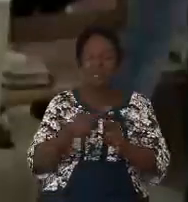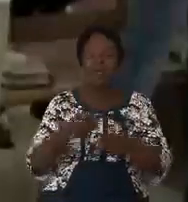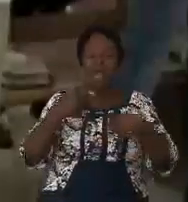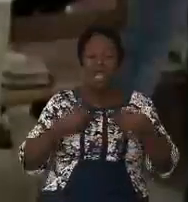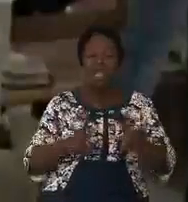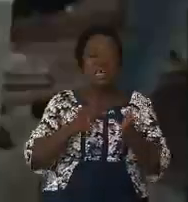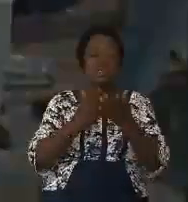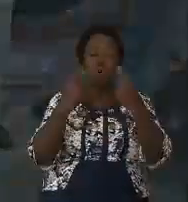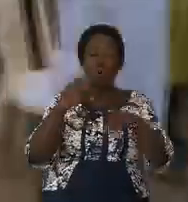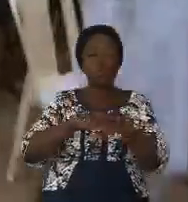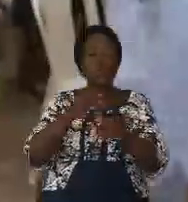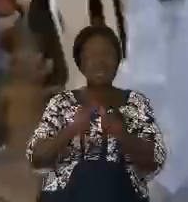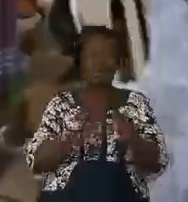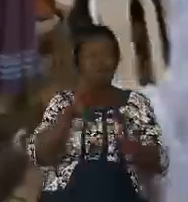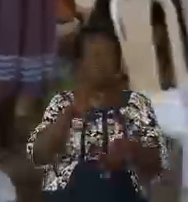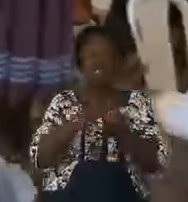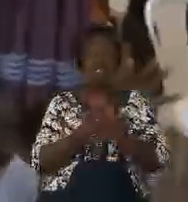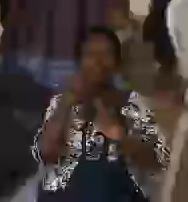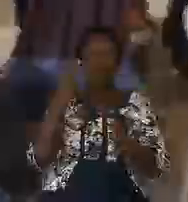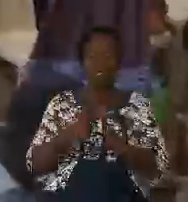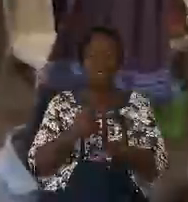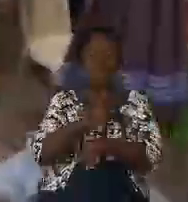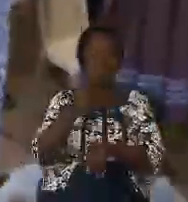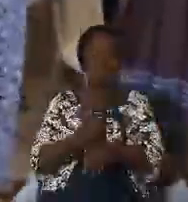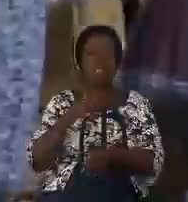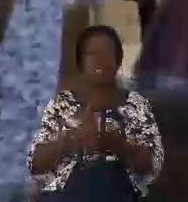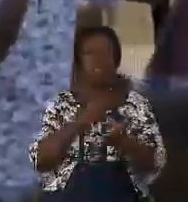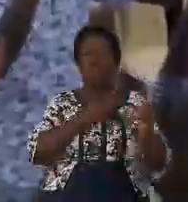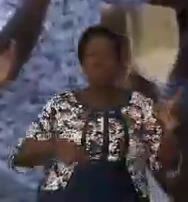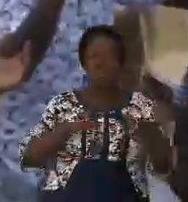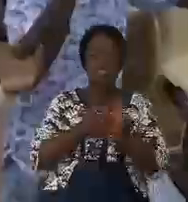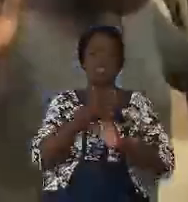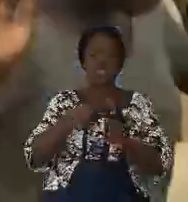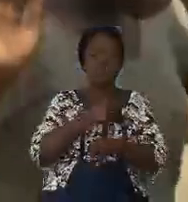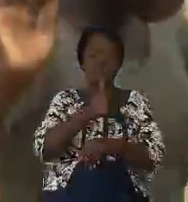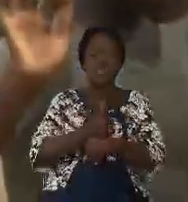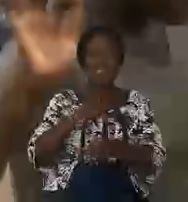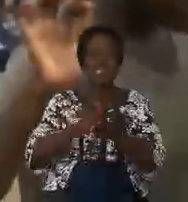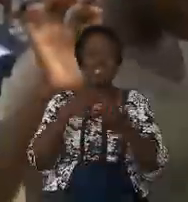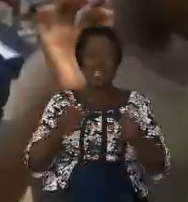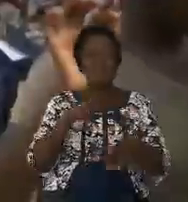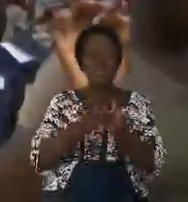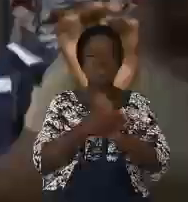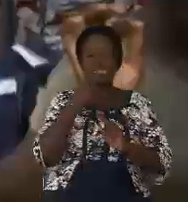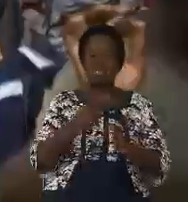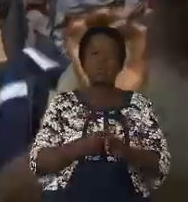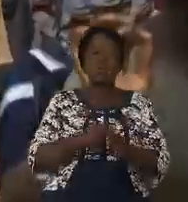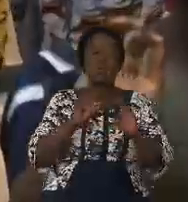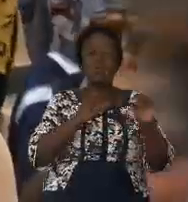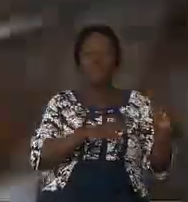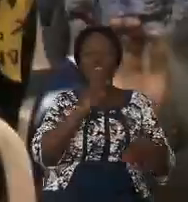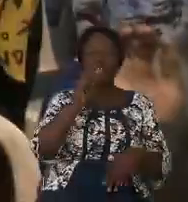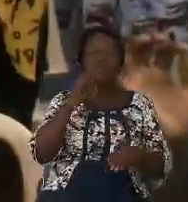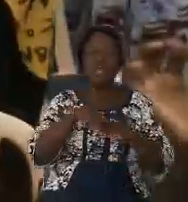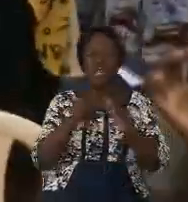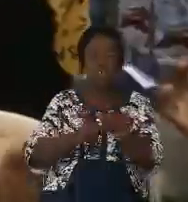the desired miracle. Yes. Let it come upon everyone. Yes. Confirm it, Lord. Yes.